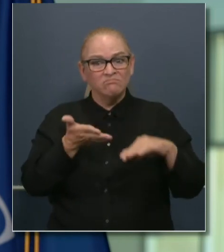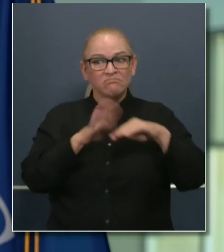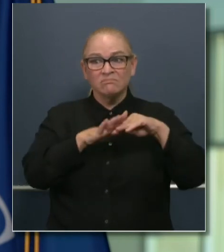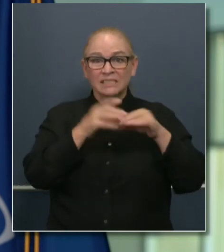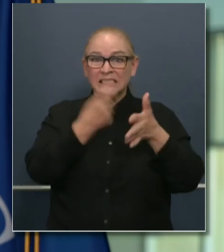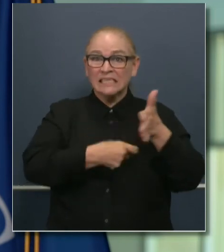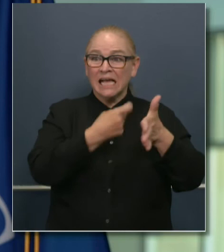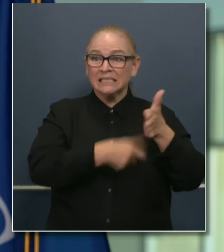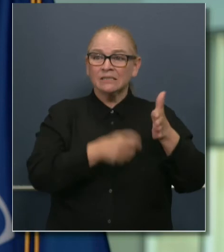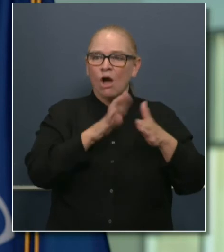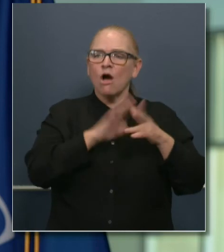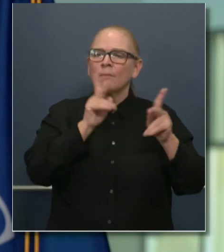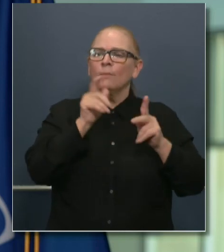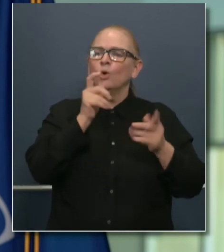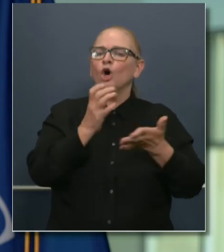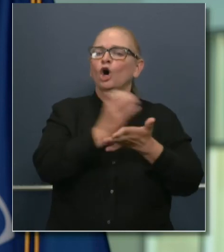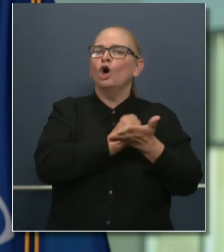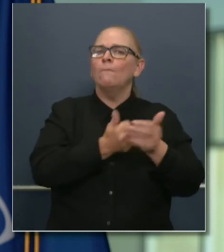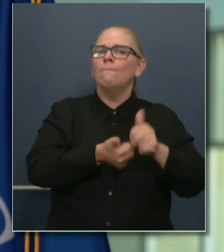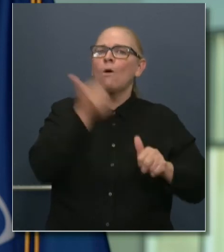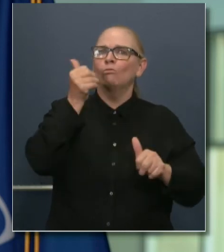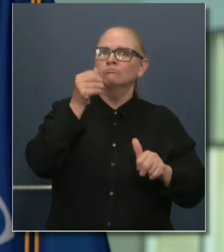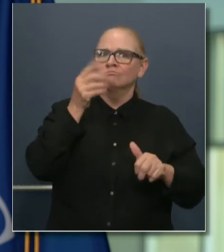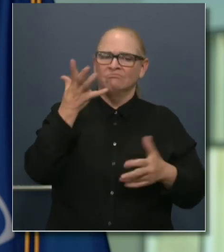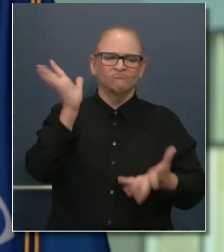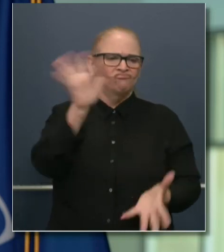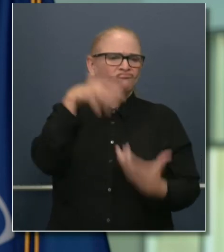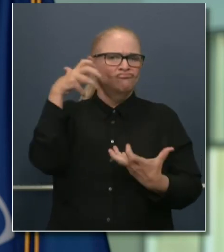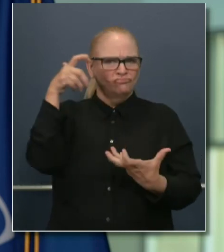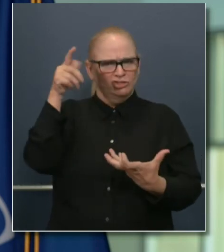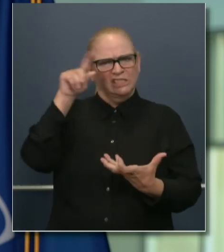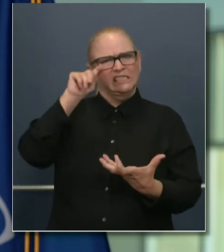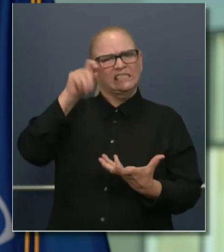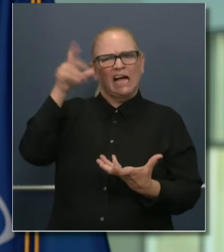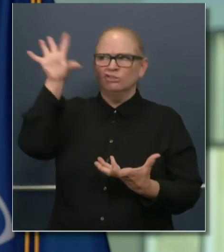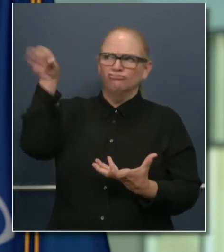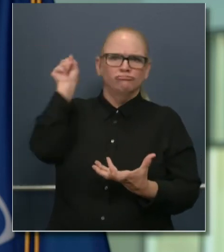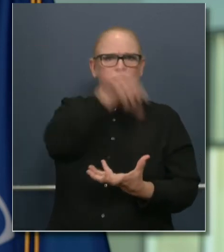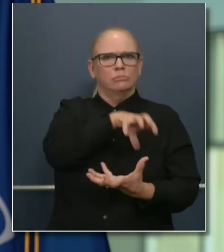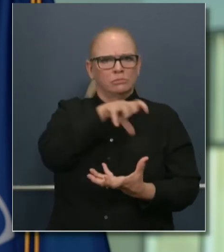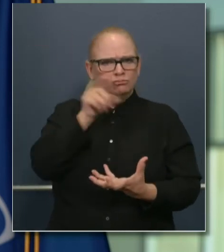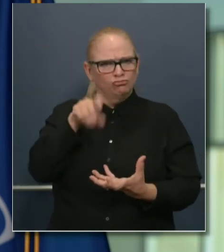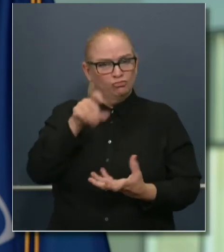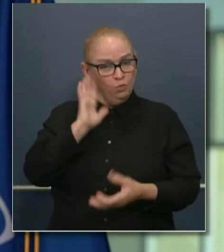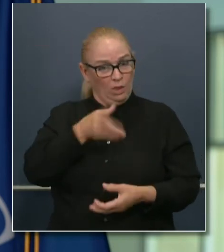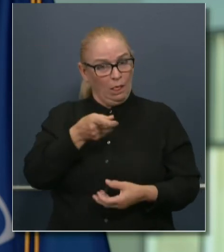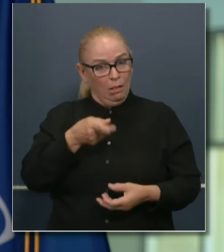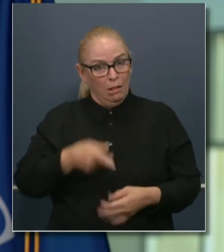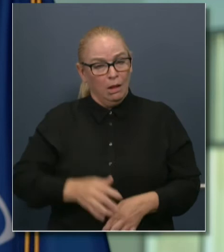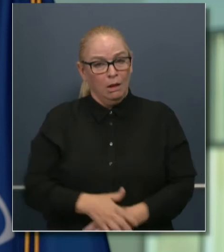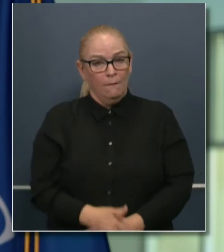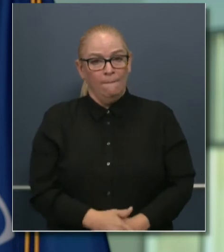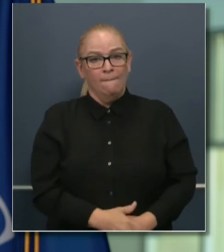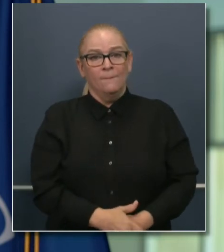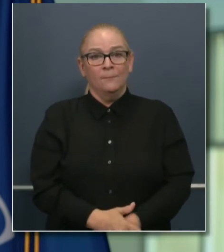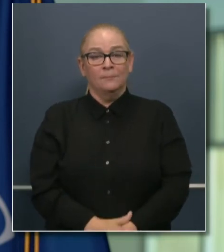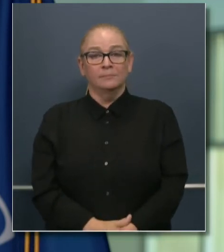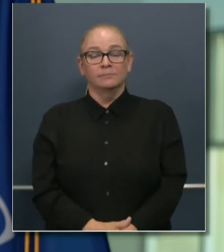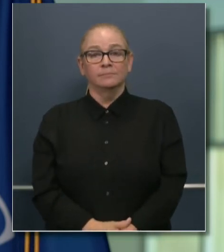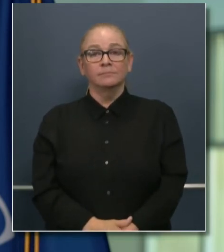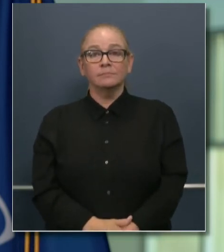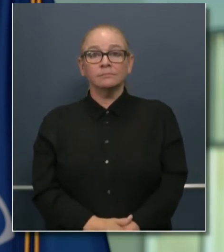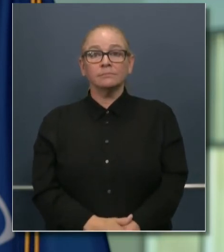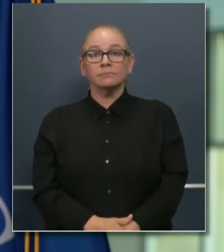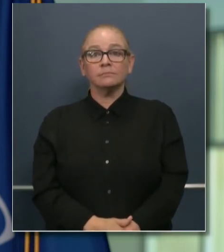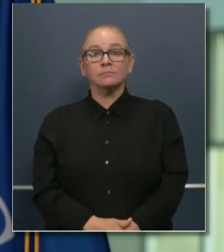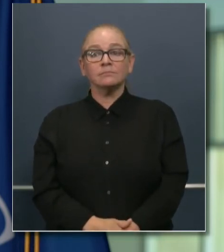top earners, including potentially in a special session. Yeah, right now, as I've said around special sessions, if it's